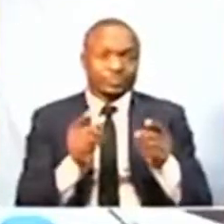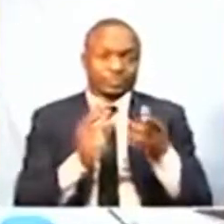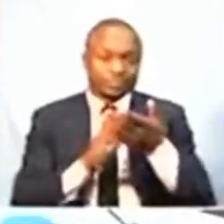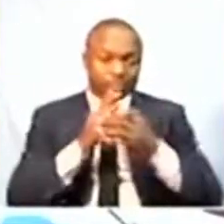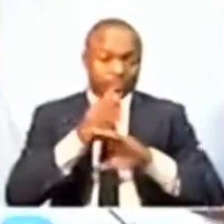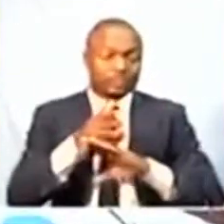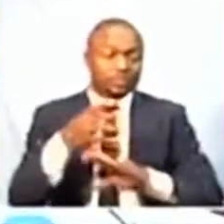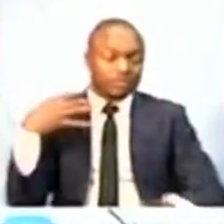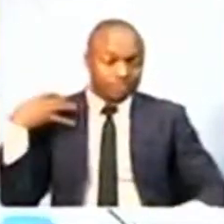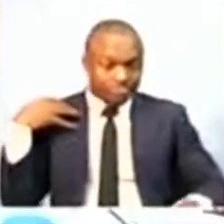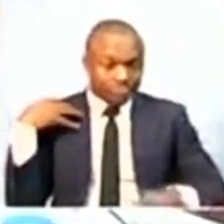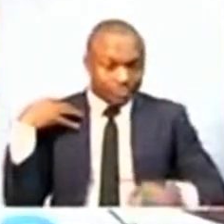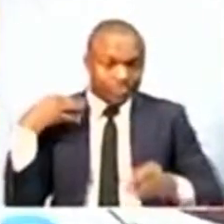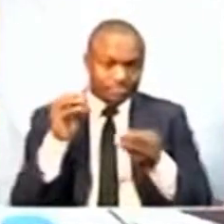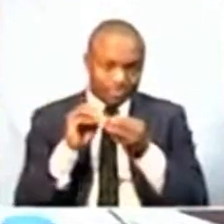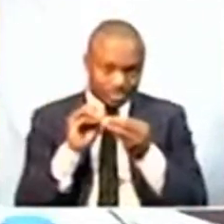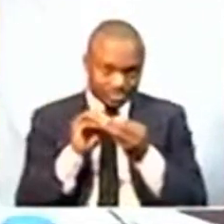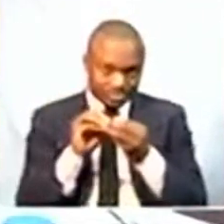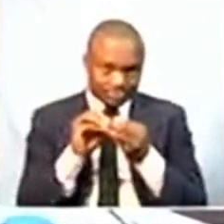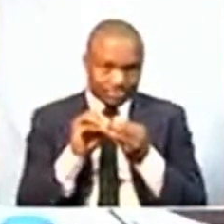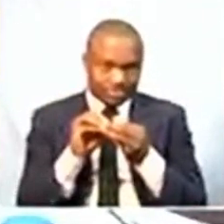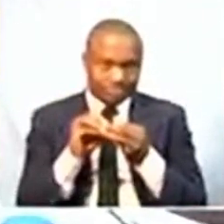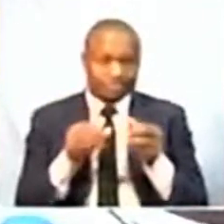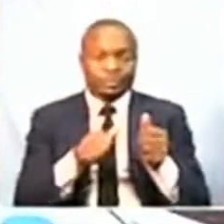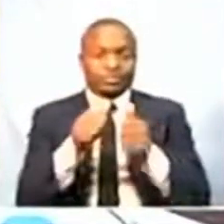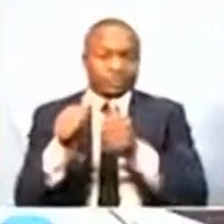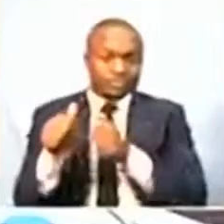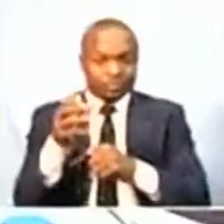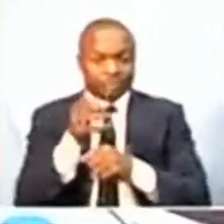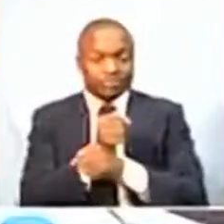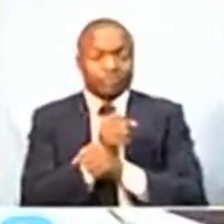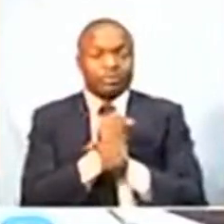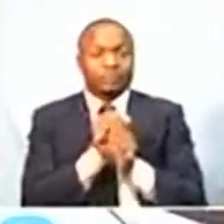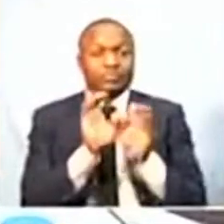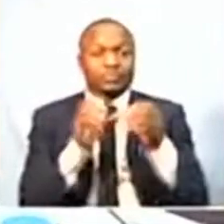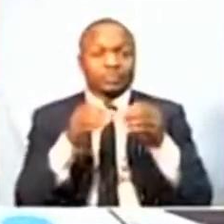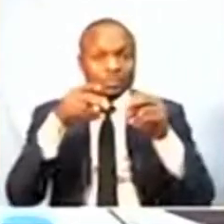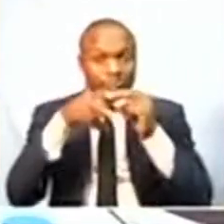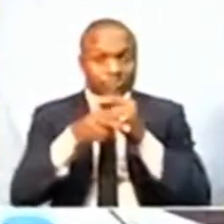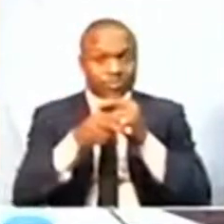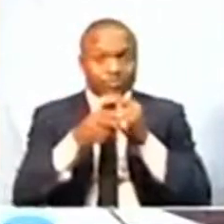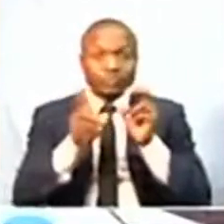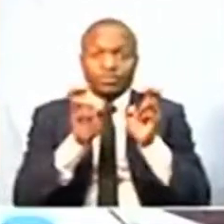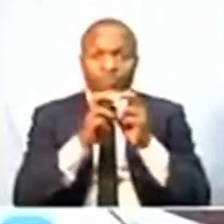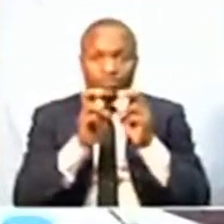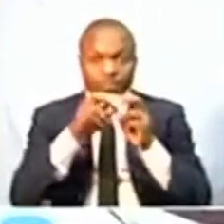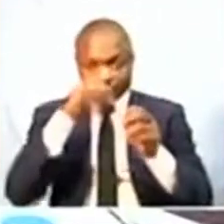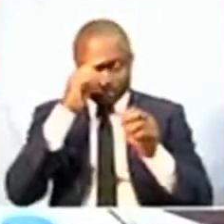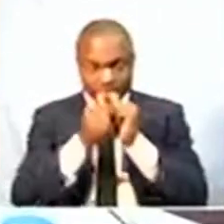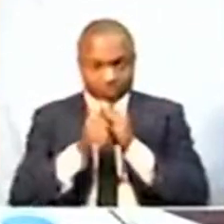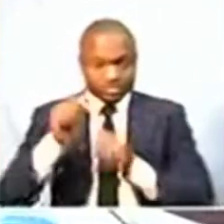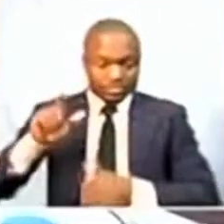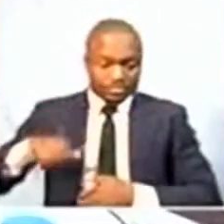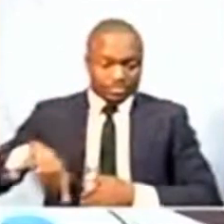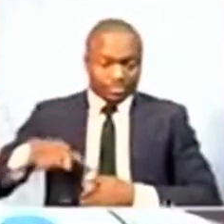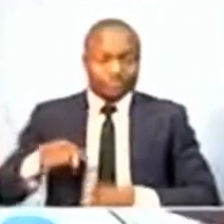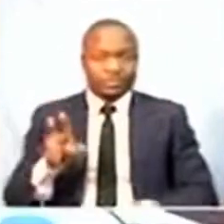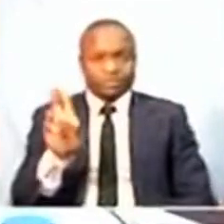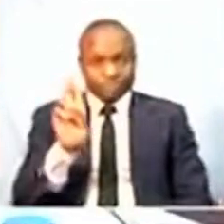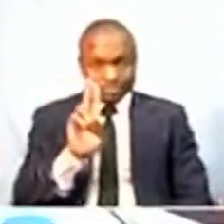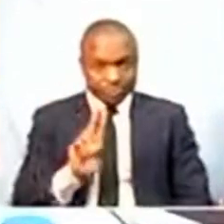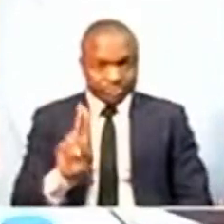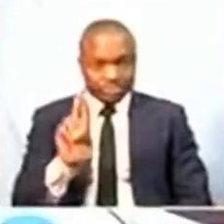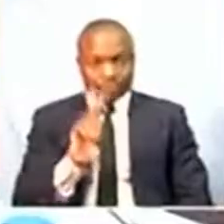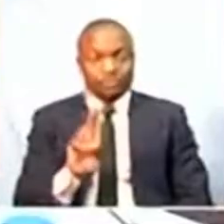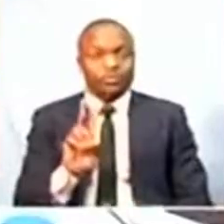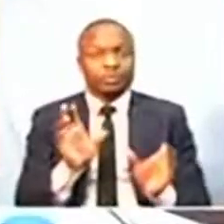reminders. Action taken, Chair. Council terminated the contract because of the contract's delays and used force